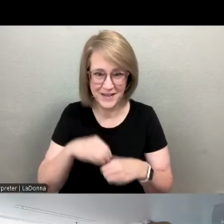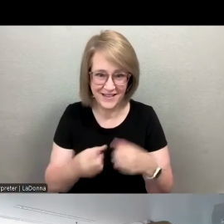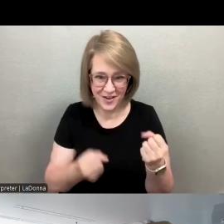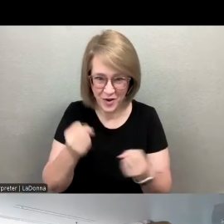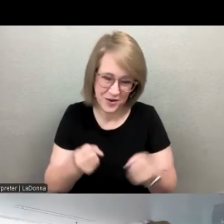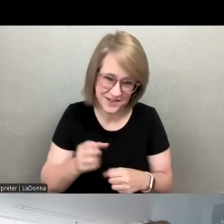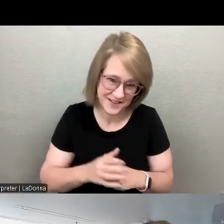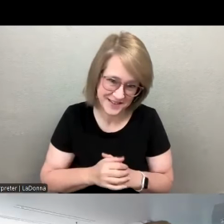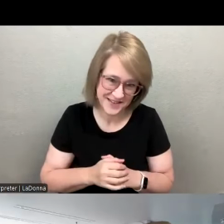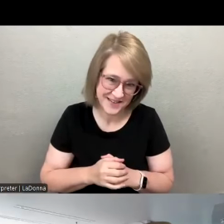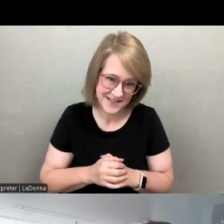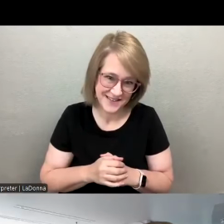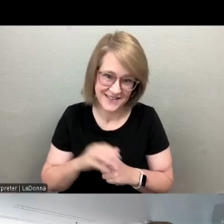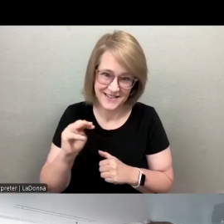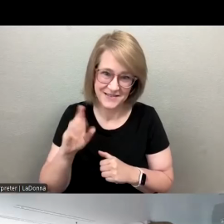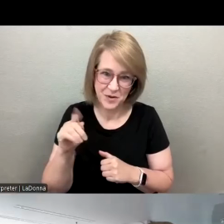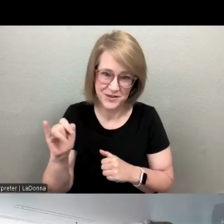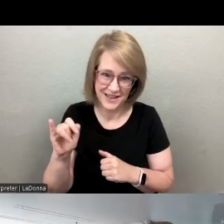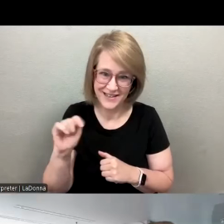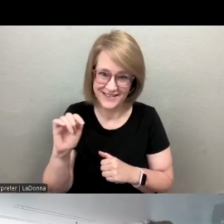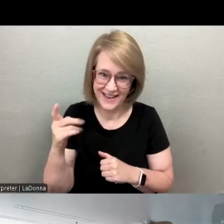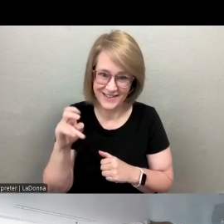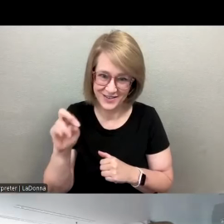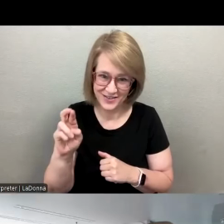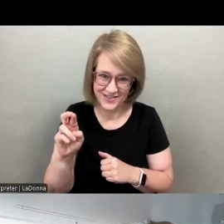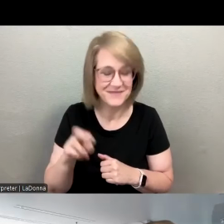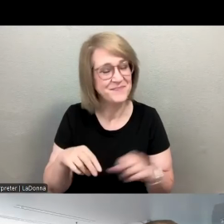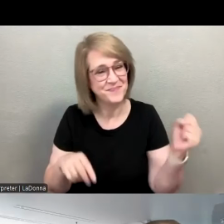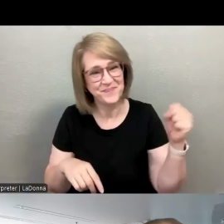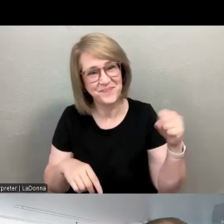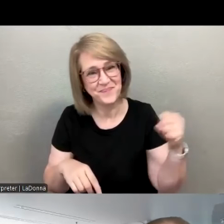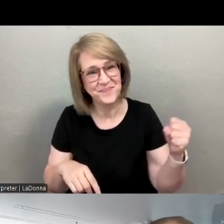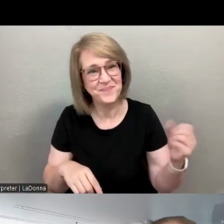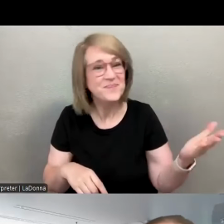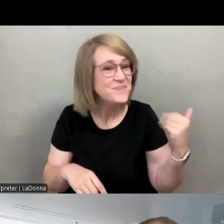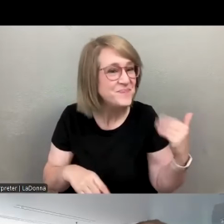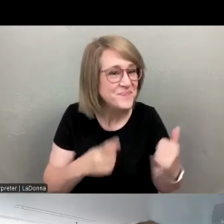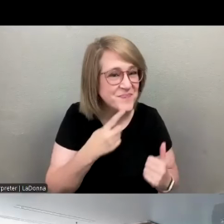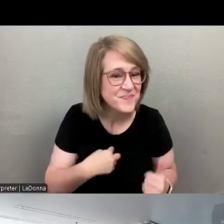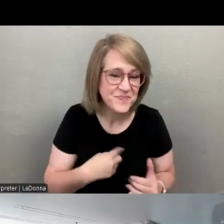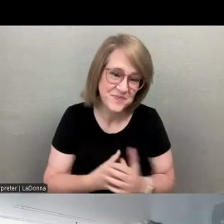Oh, yeah. So you're a multitasker. Yeah. Tell us Um, about you, Sarah.